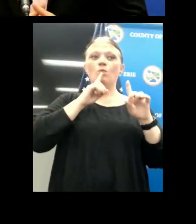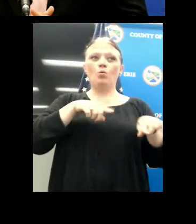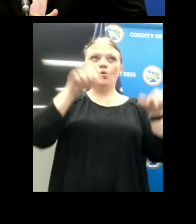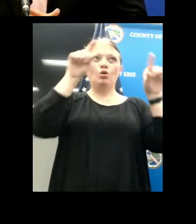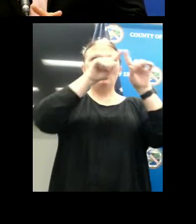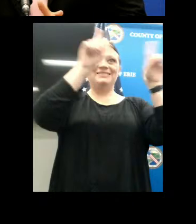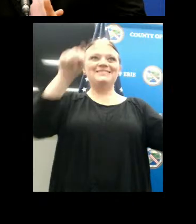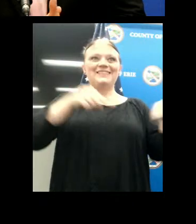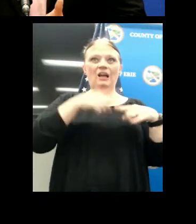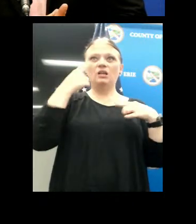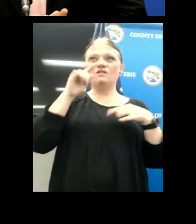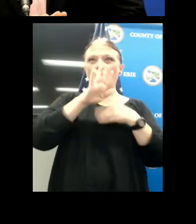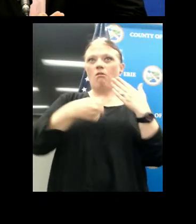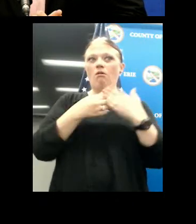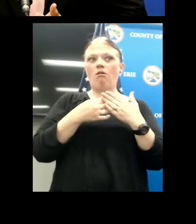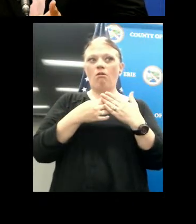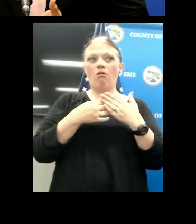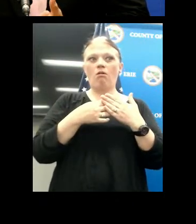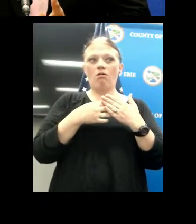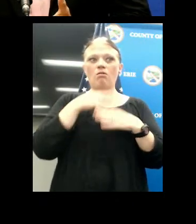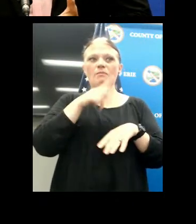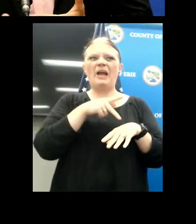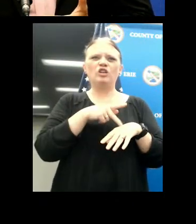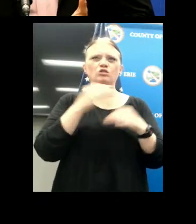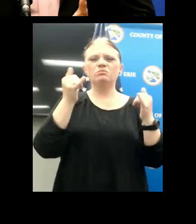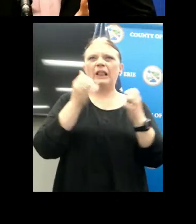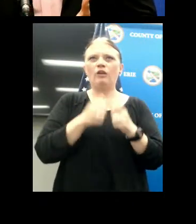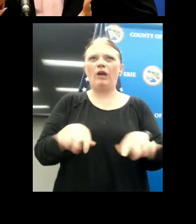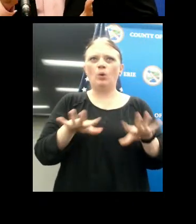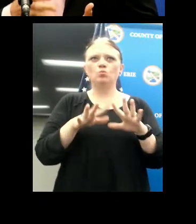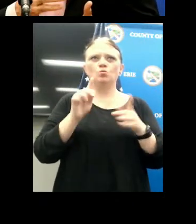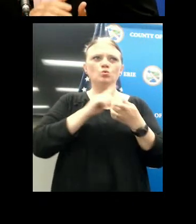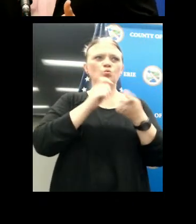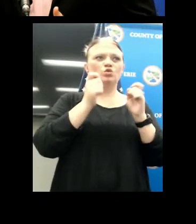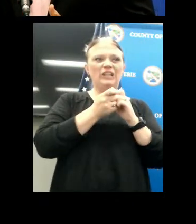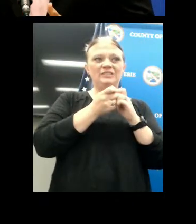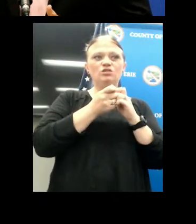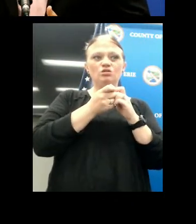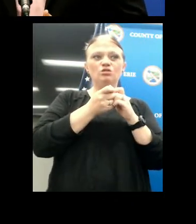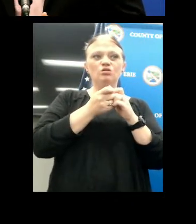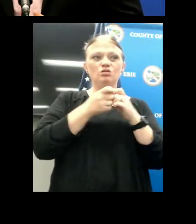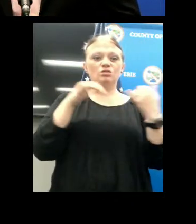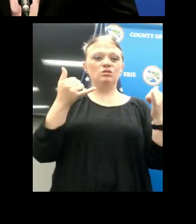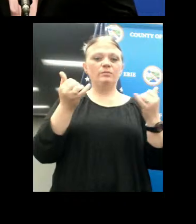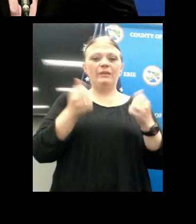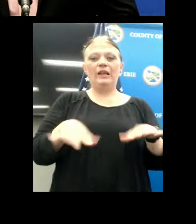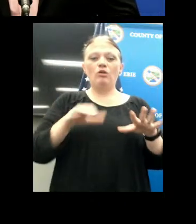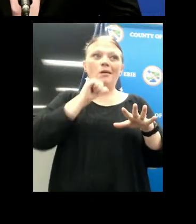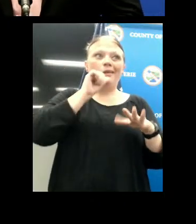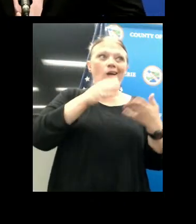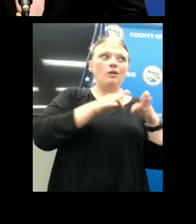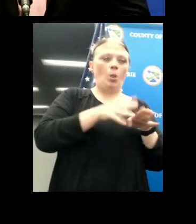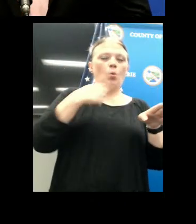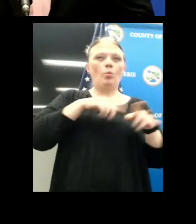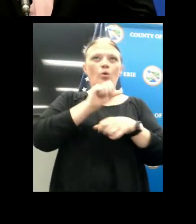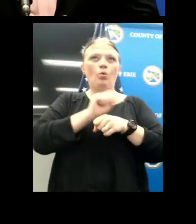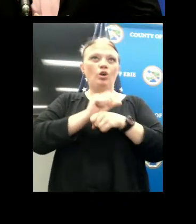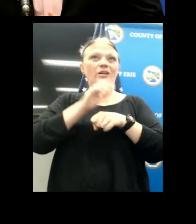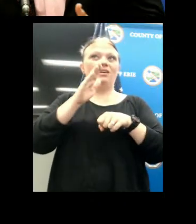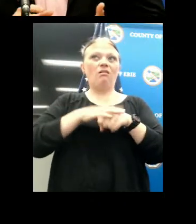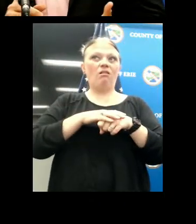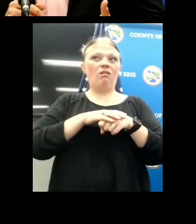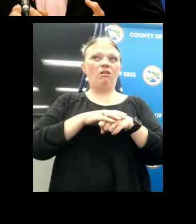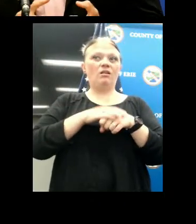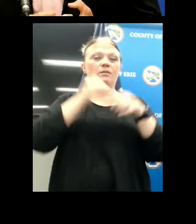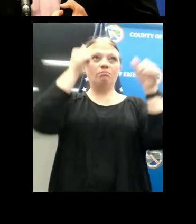signs for our parks to change over. Playground's not closed. We are working on putting